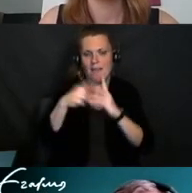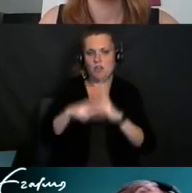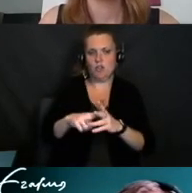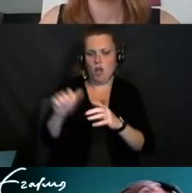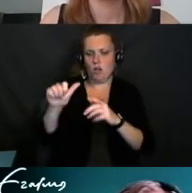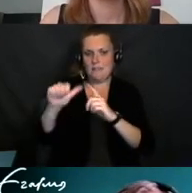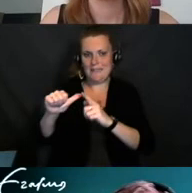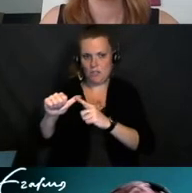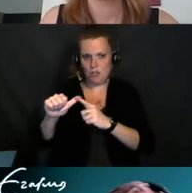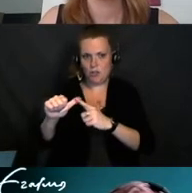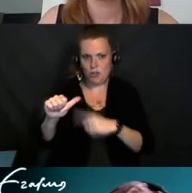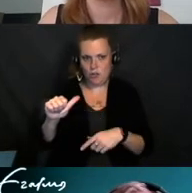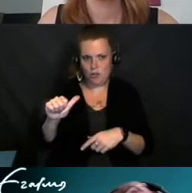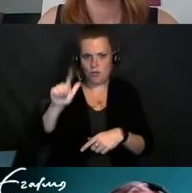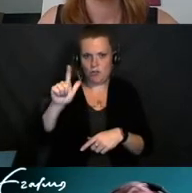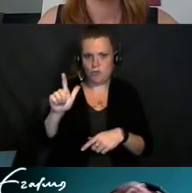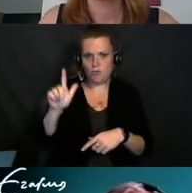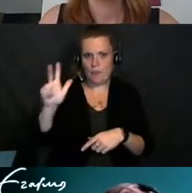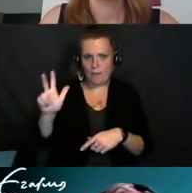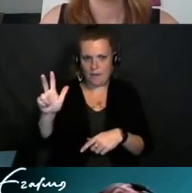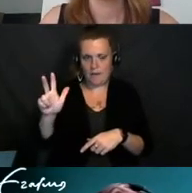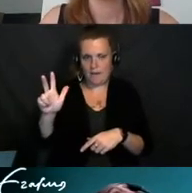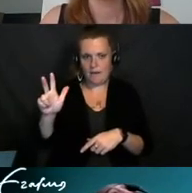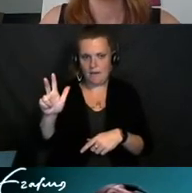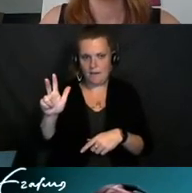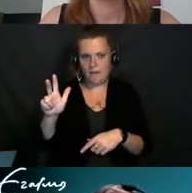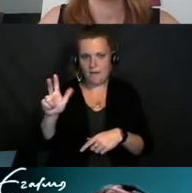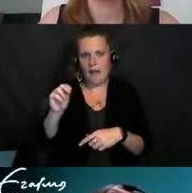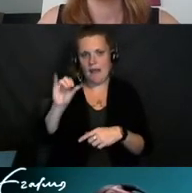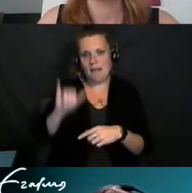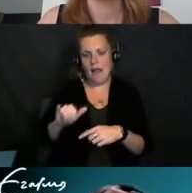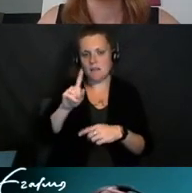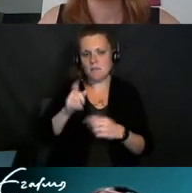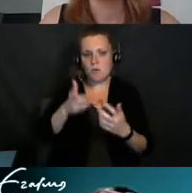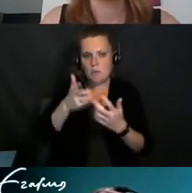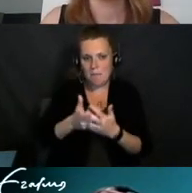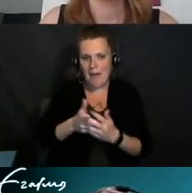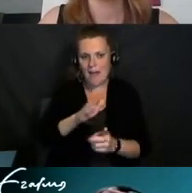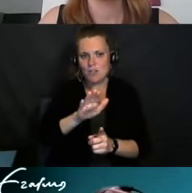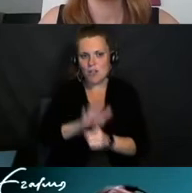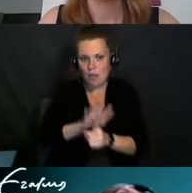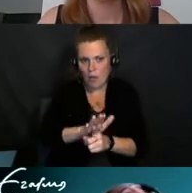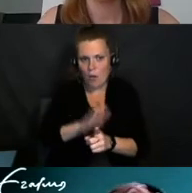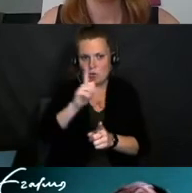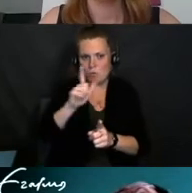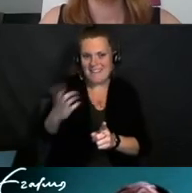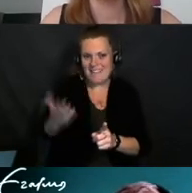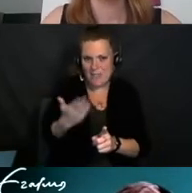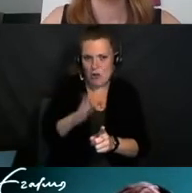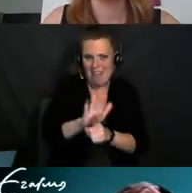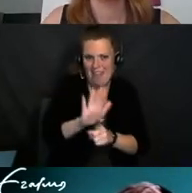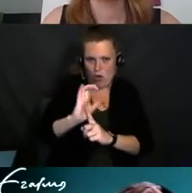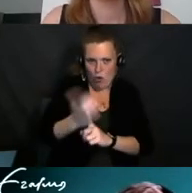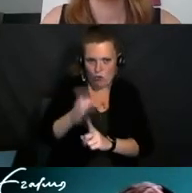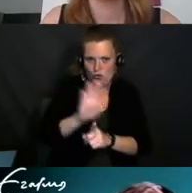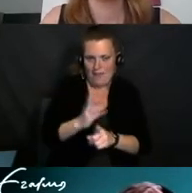here, right, and then 2, 3, and it's supposed to be matched to the kits that were tested here. So the kits tested